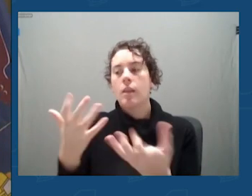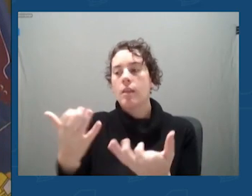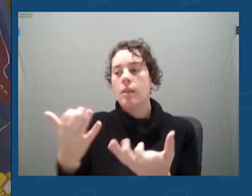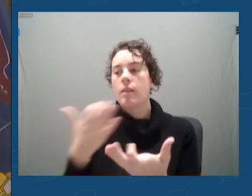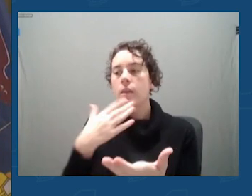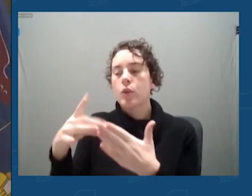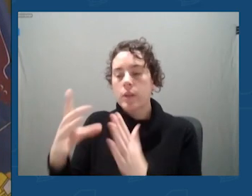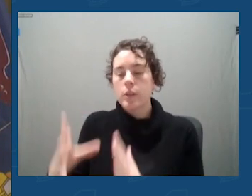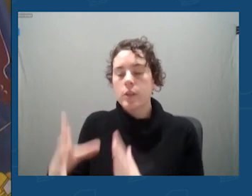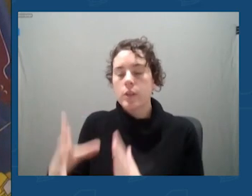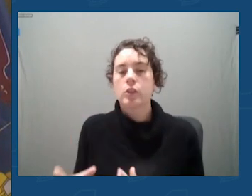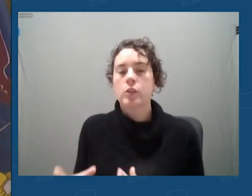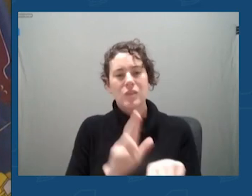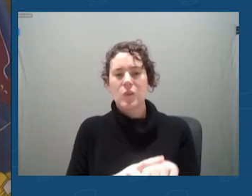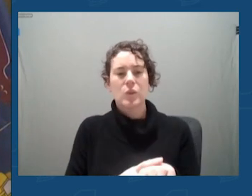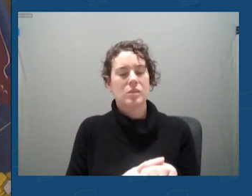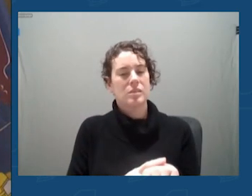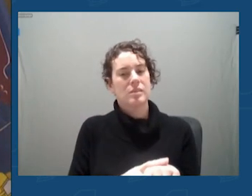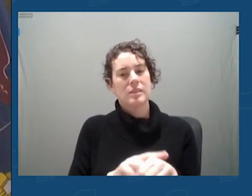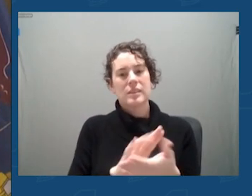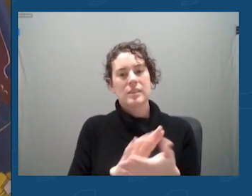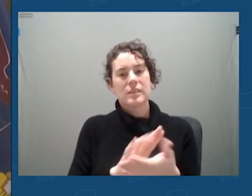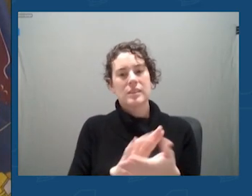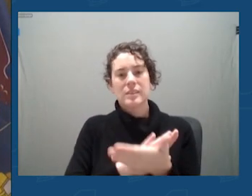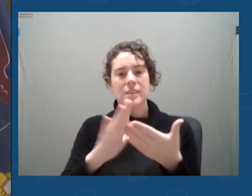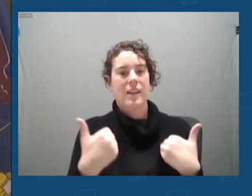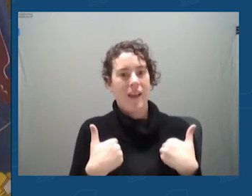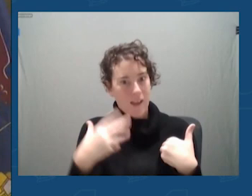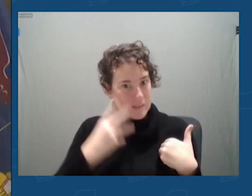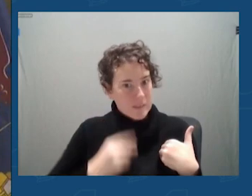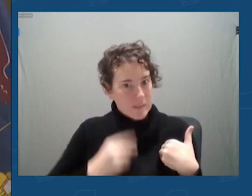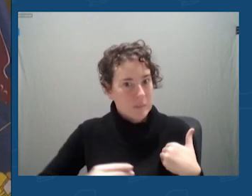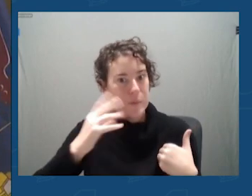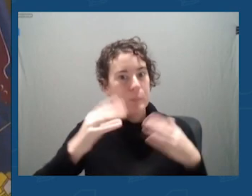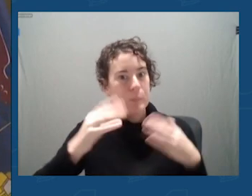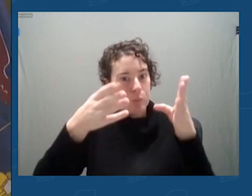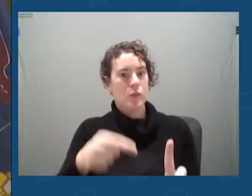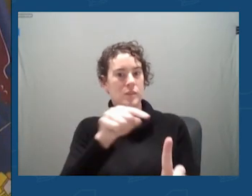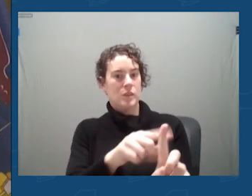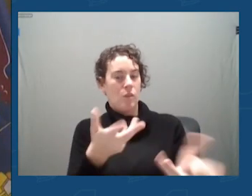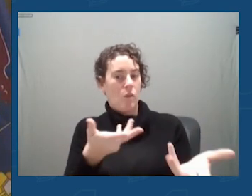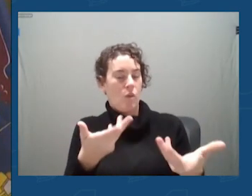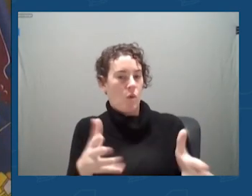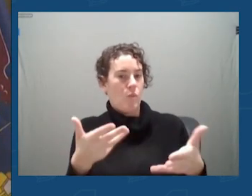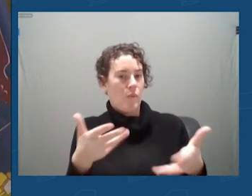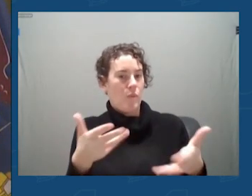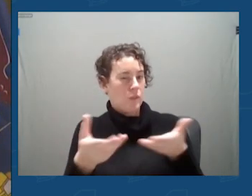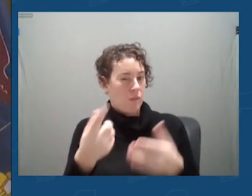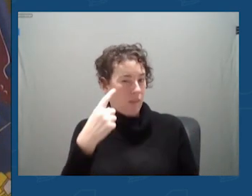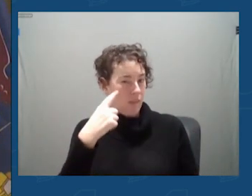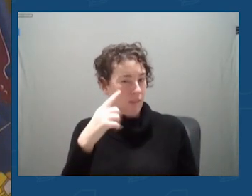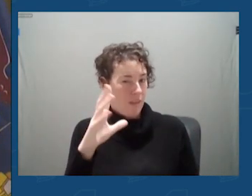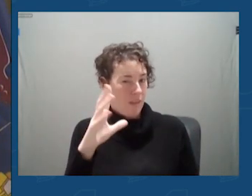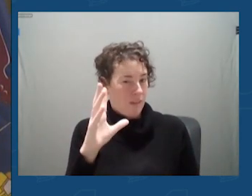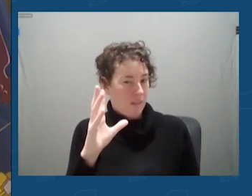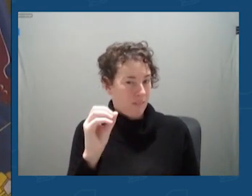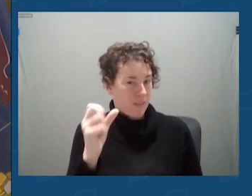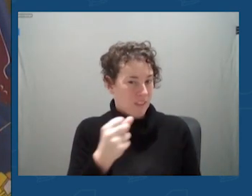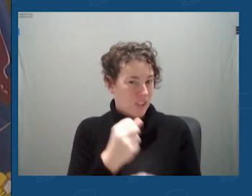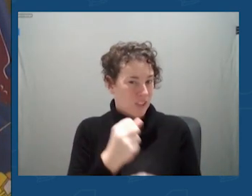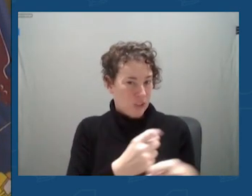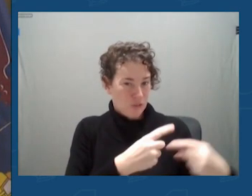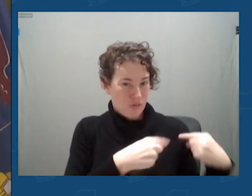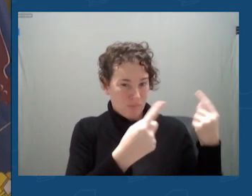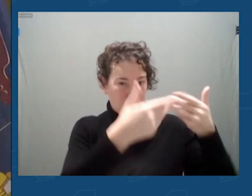it's nice to have the voice of experience who served in office, I believe, 50 years, Dick Gottfried, is that accurate?